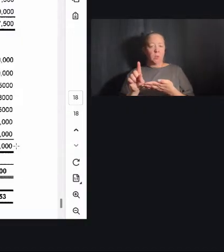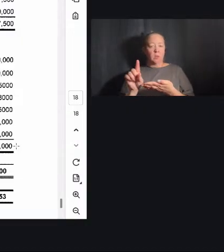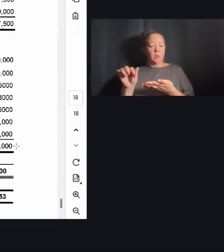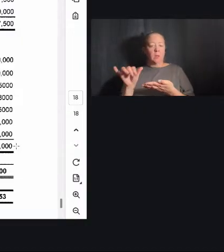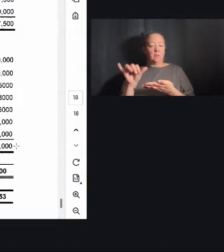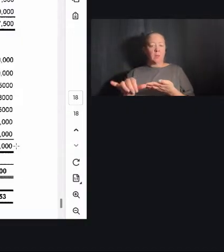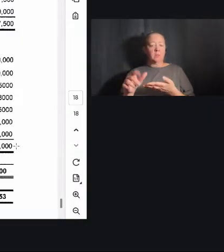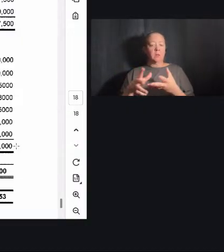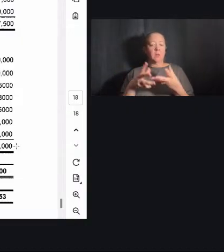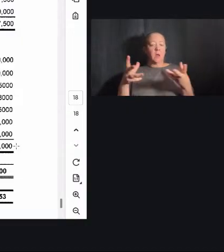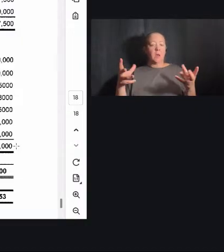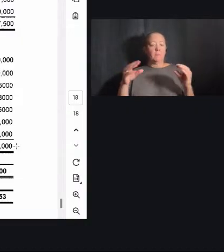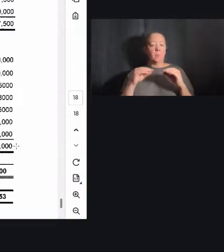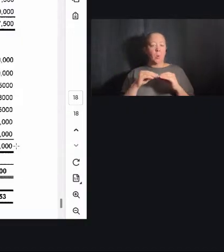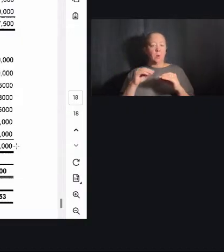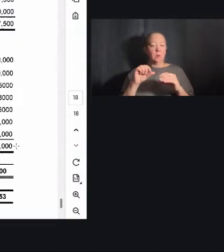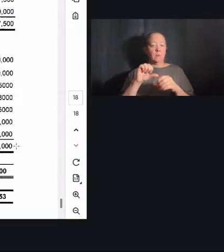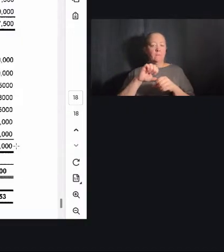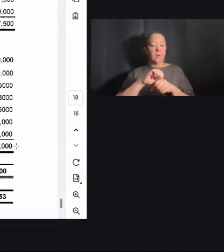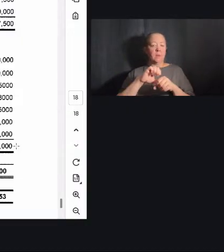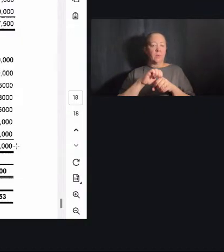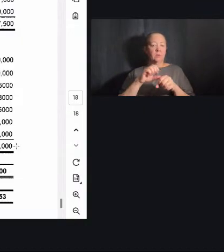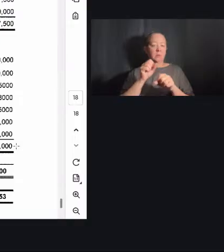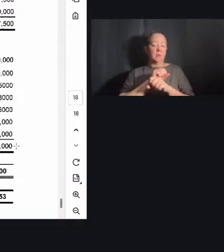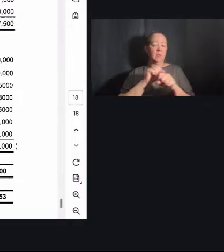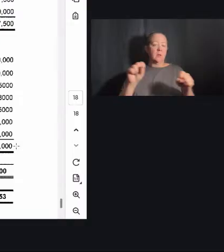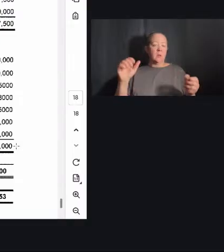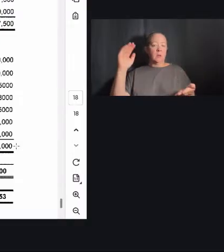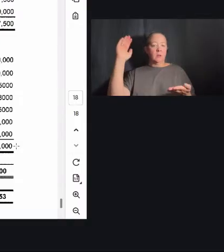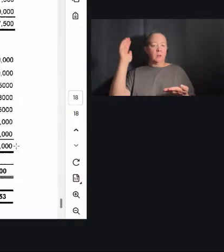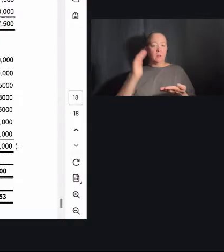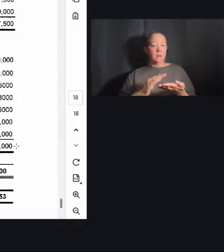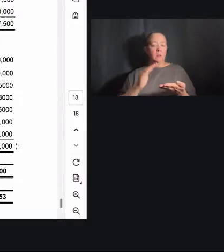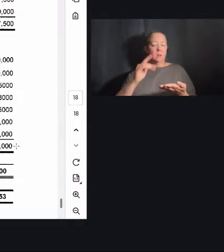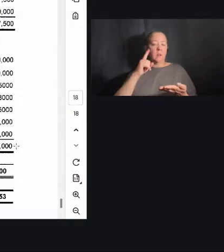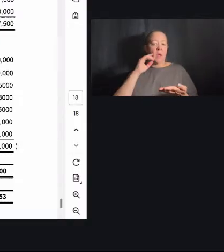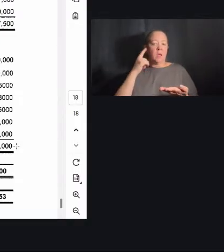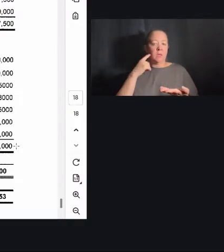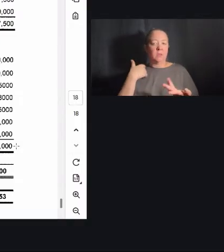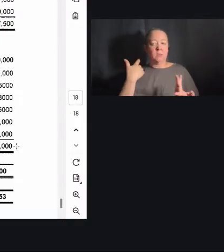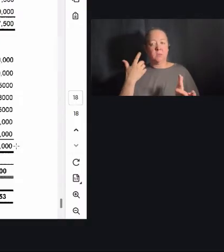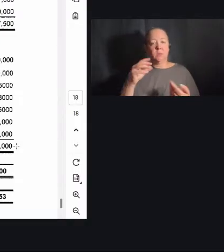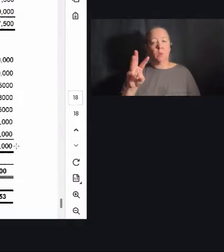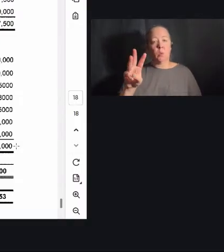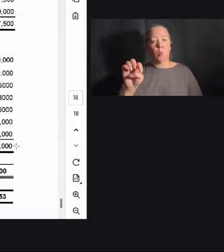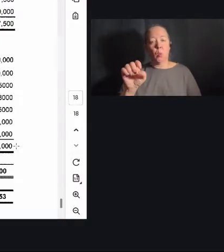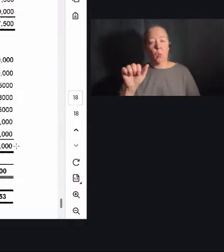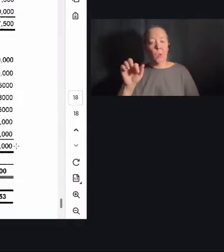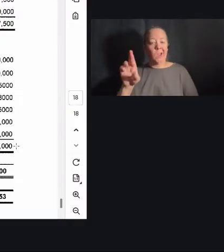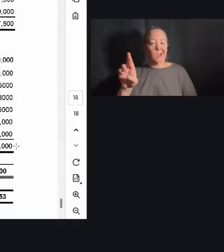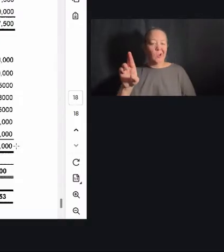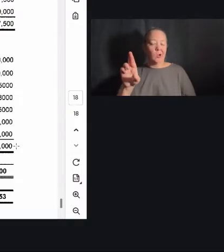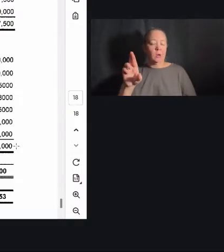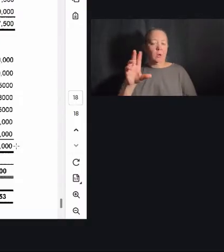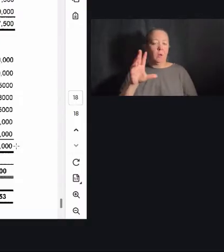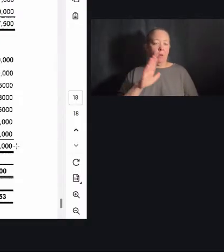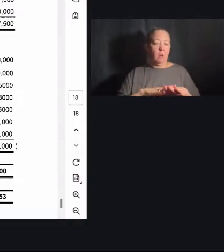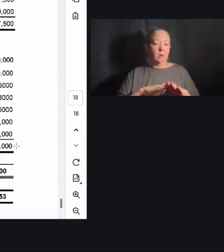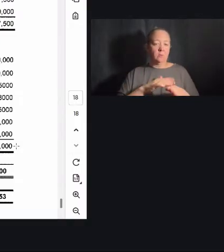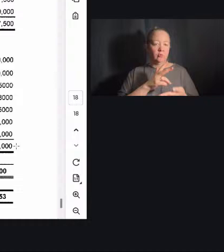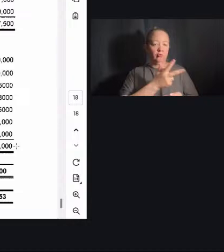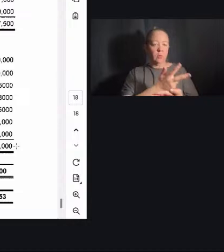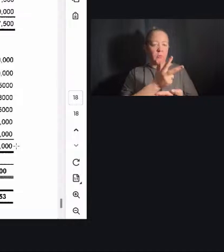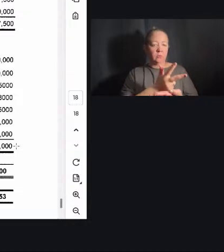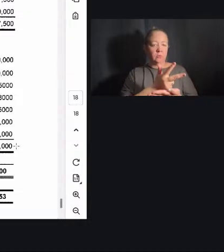sound, less wear and tear on the trucks. I don't know how to quantify that right now. I mean, to Mr. Galloway just said I would,